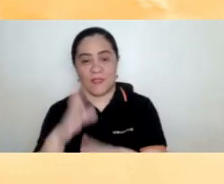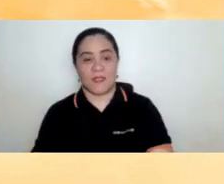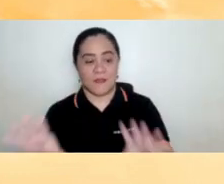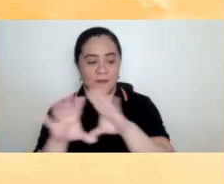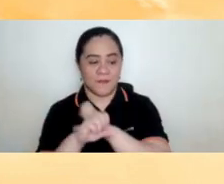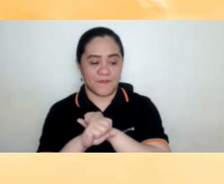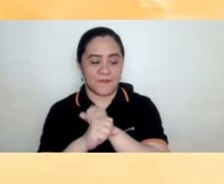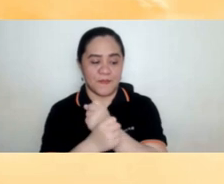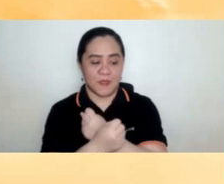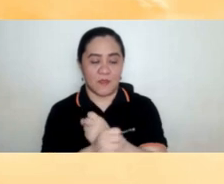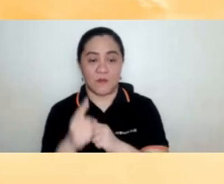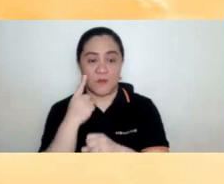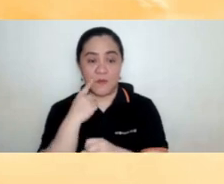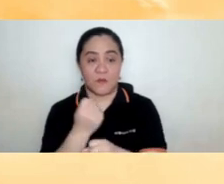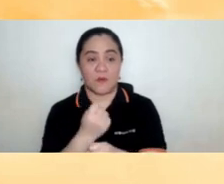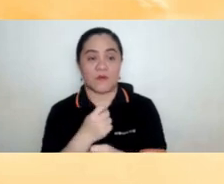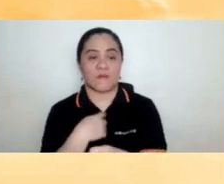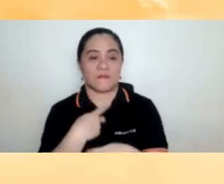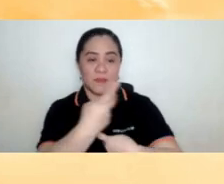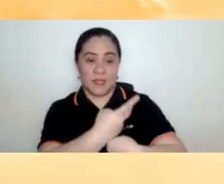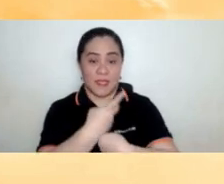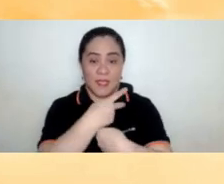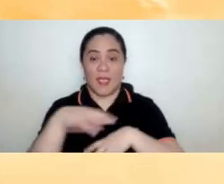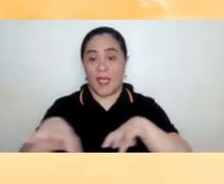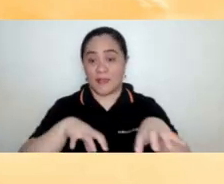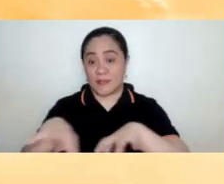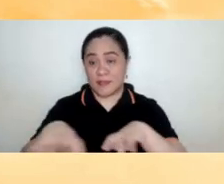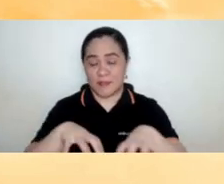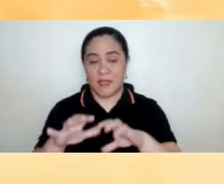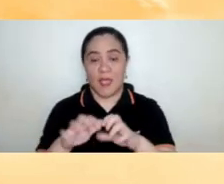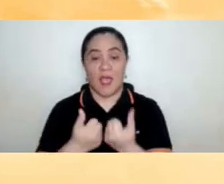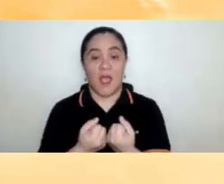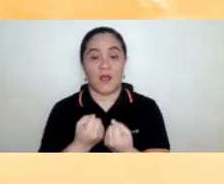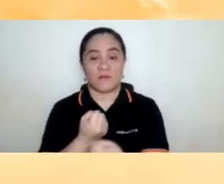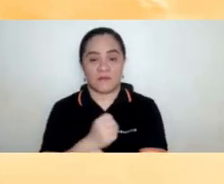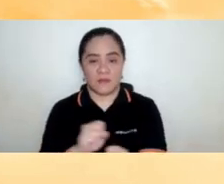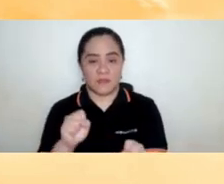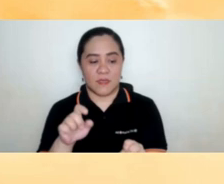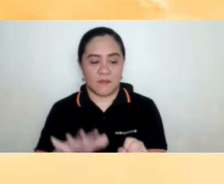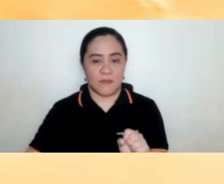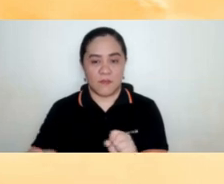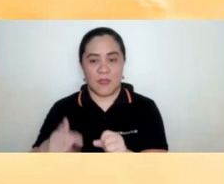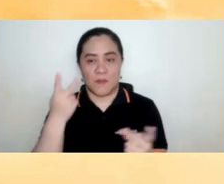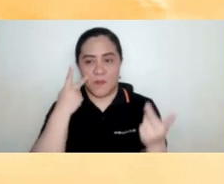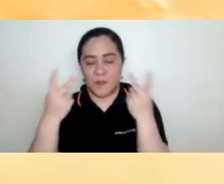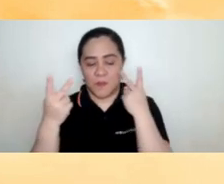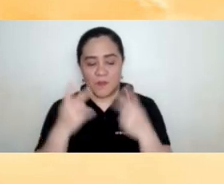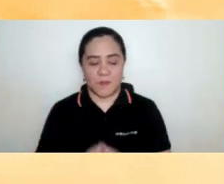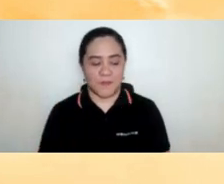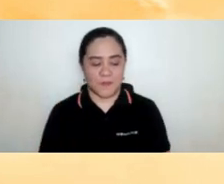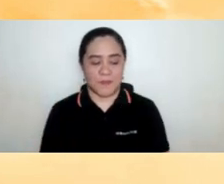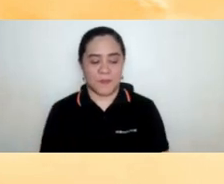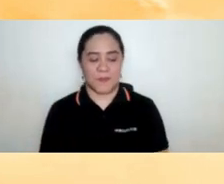with a self-care activity. Abangan po natin ito, our safe space visualization. So